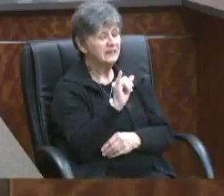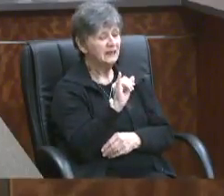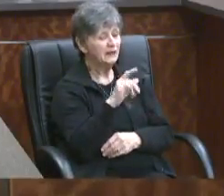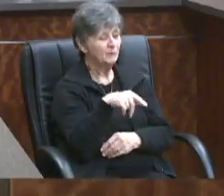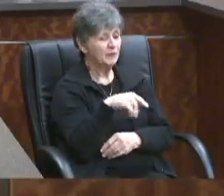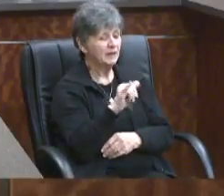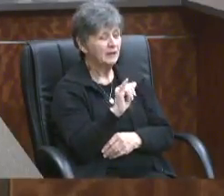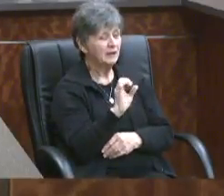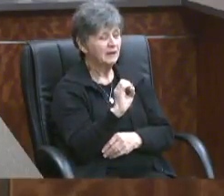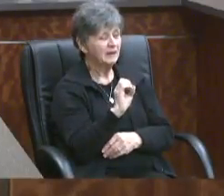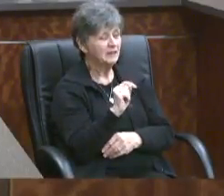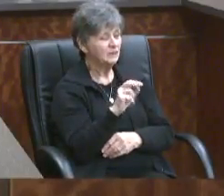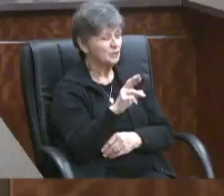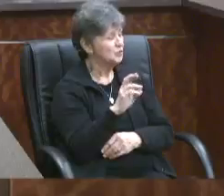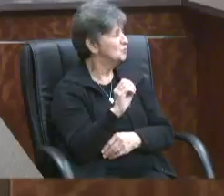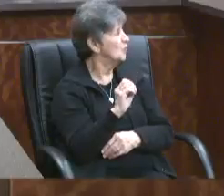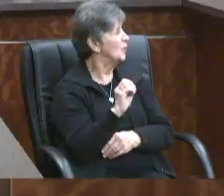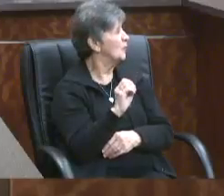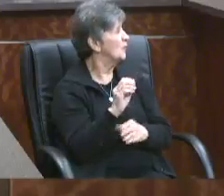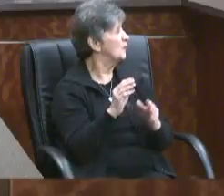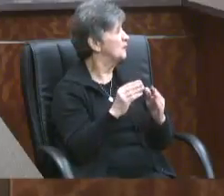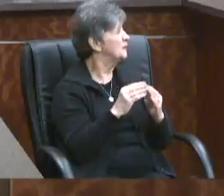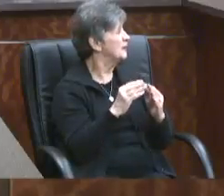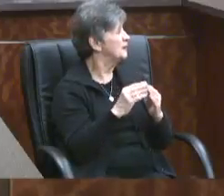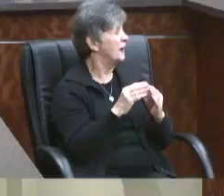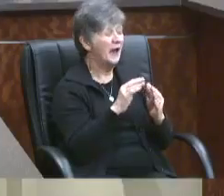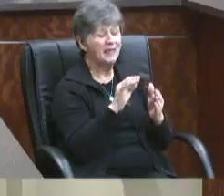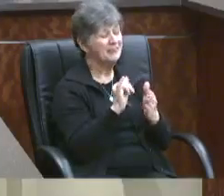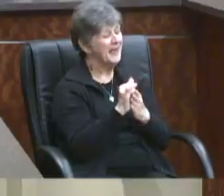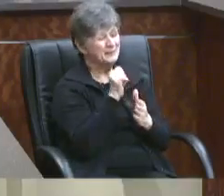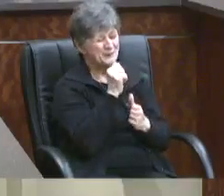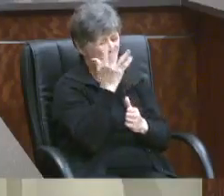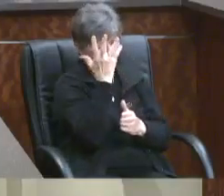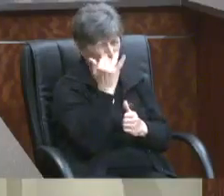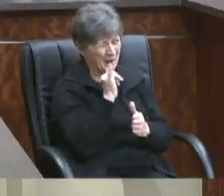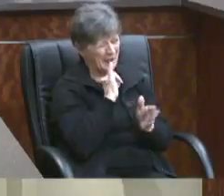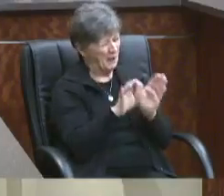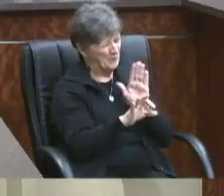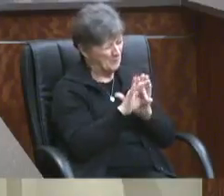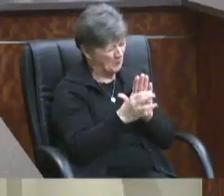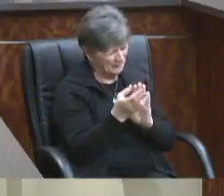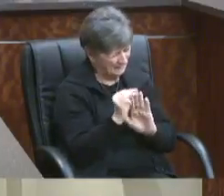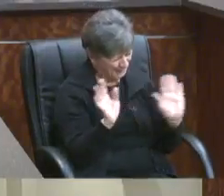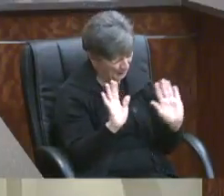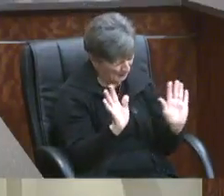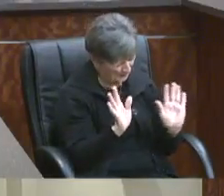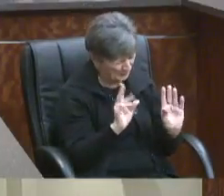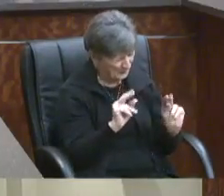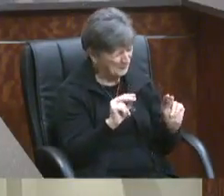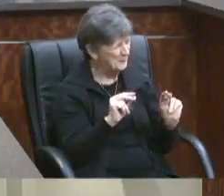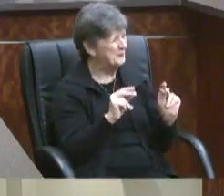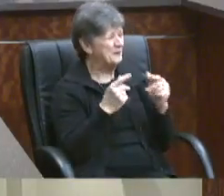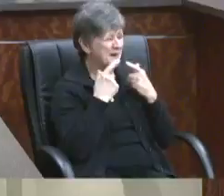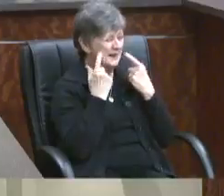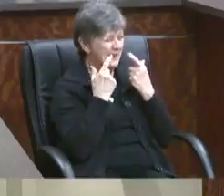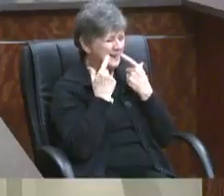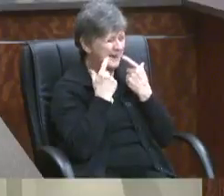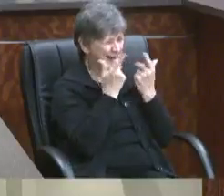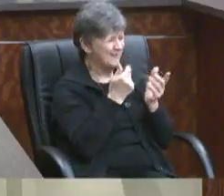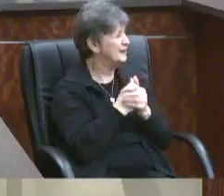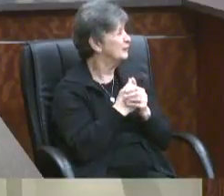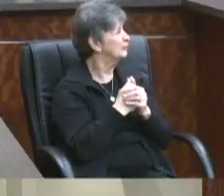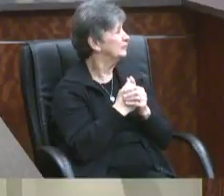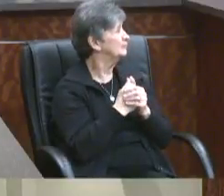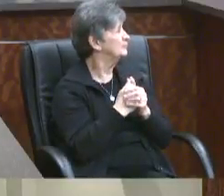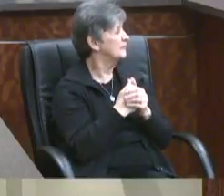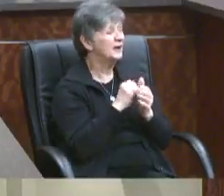while I'm appointed. Huh? That's not why I'm appointed. I know that. But I put it out there just so